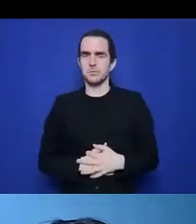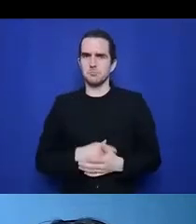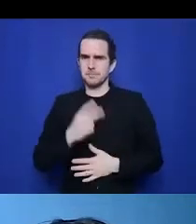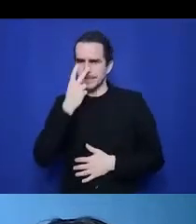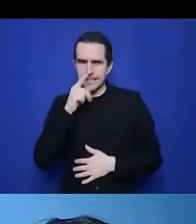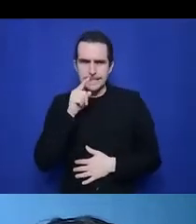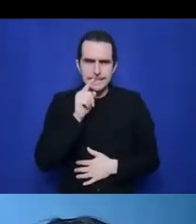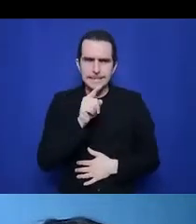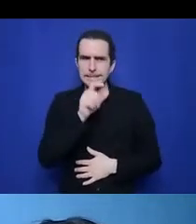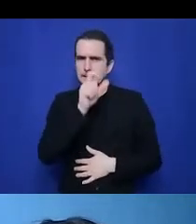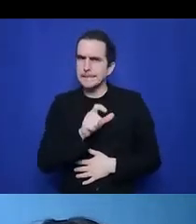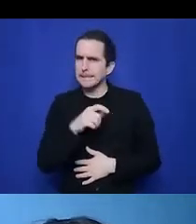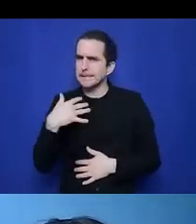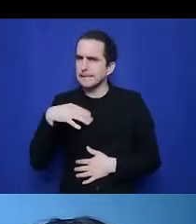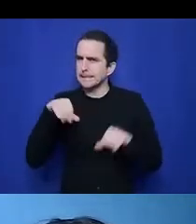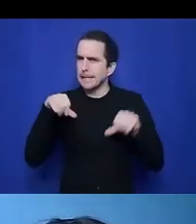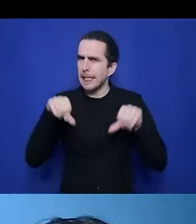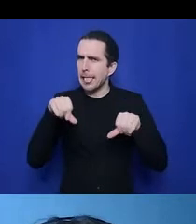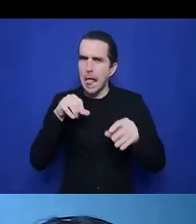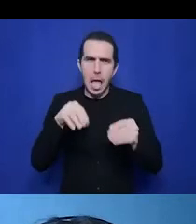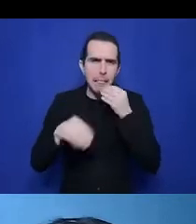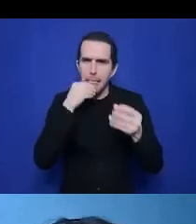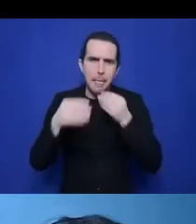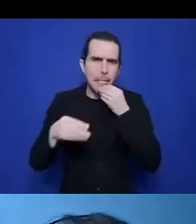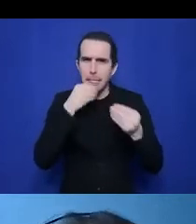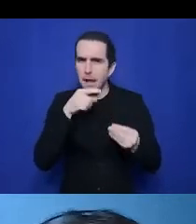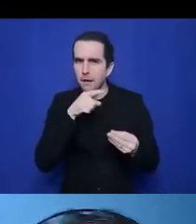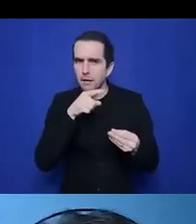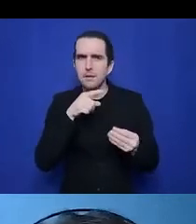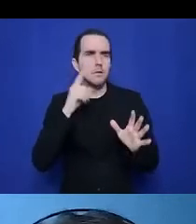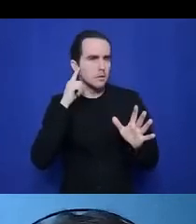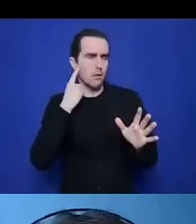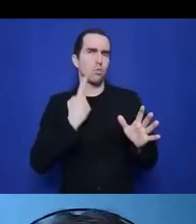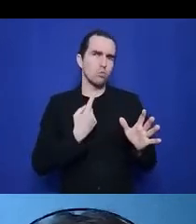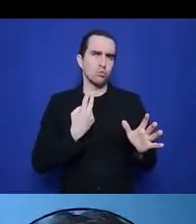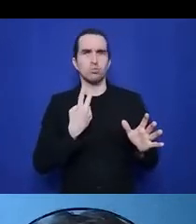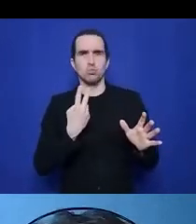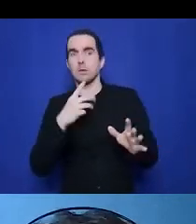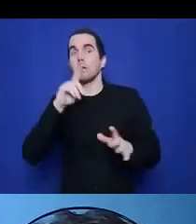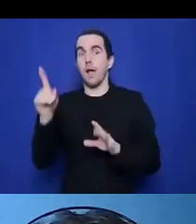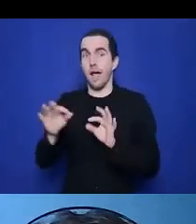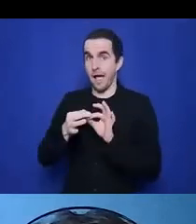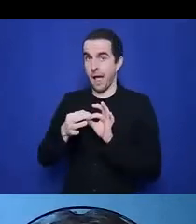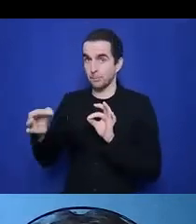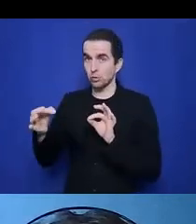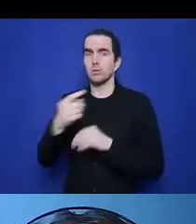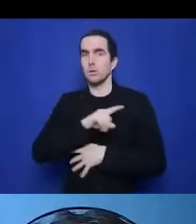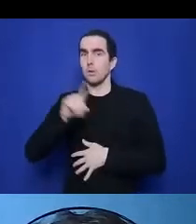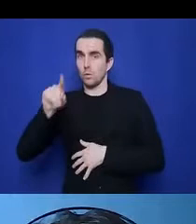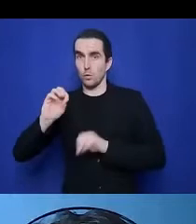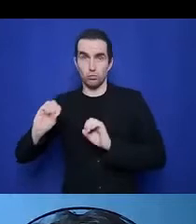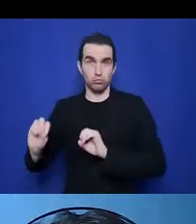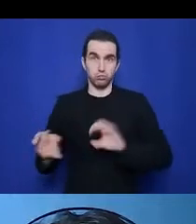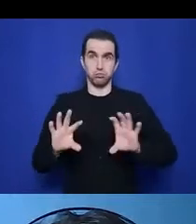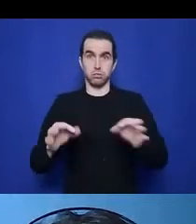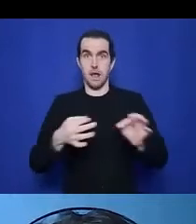un stream de captions. And there's a stream of captions. You know that I don't like fish. Requesón, dear, you know